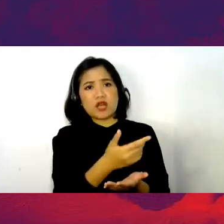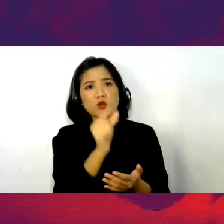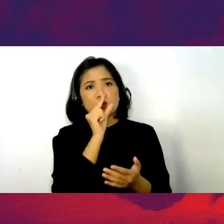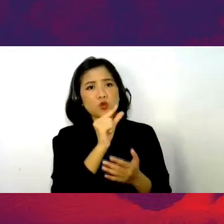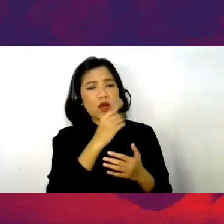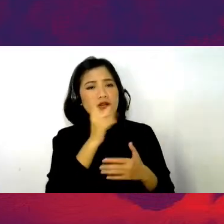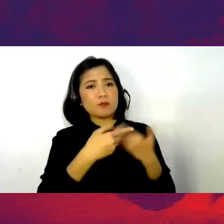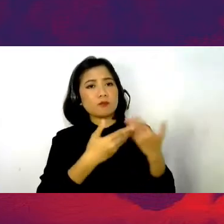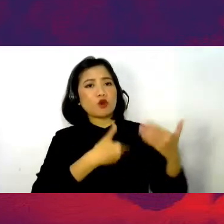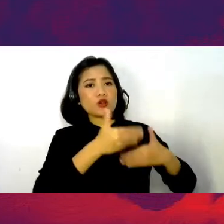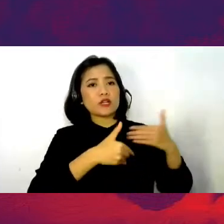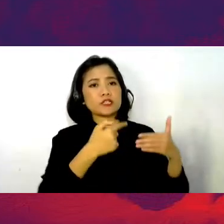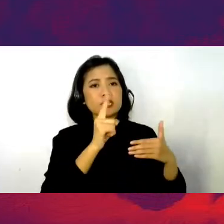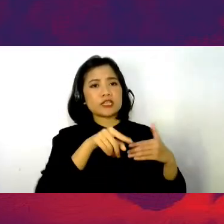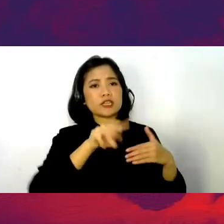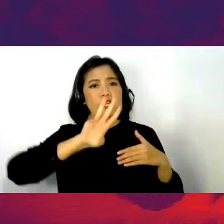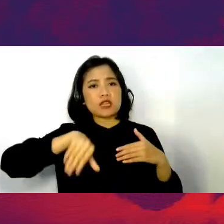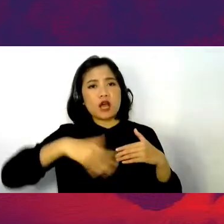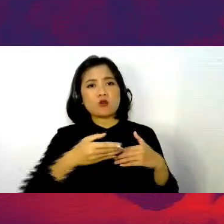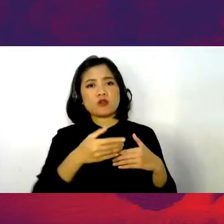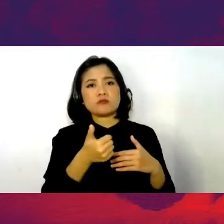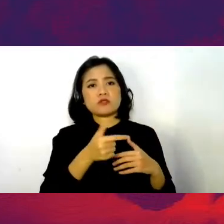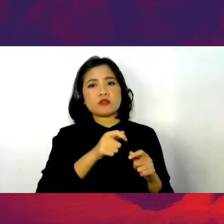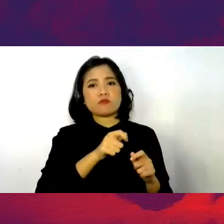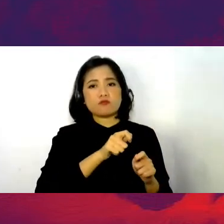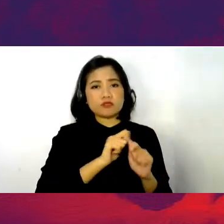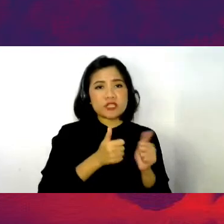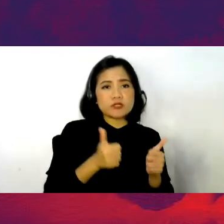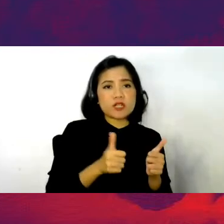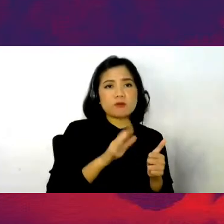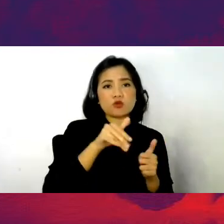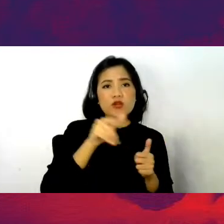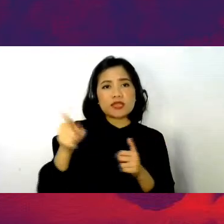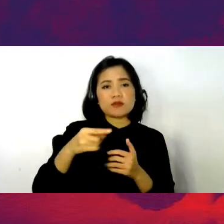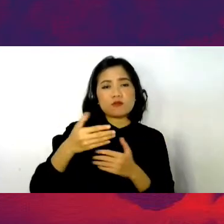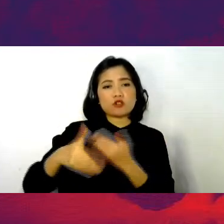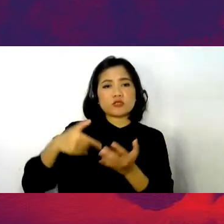This is really useful for communicating. All right.